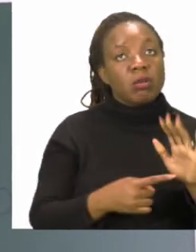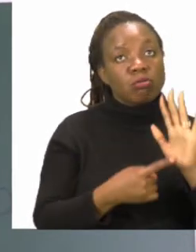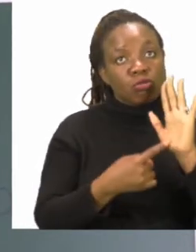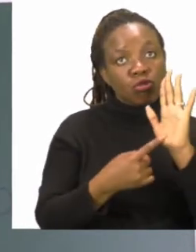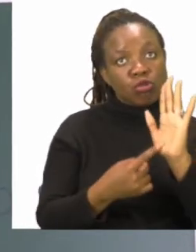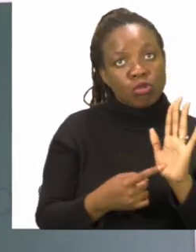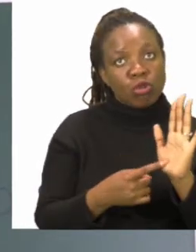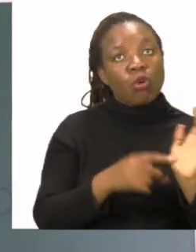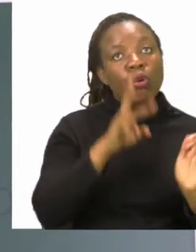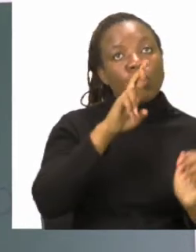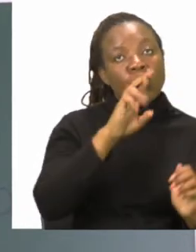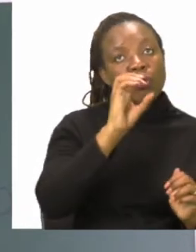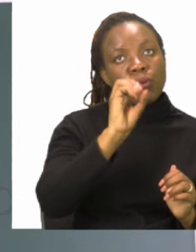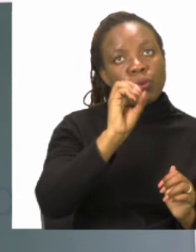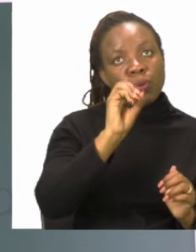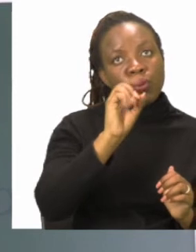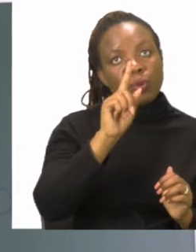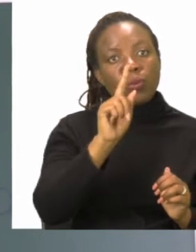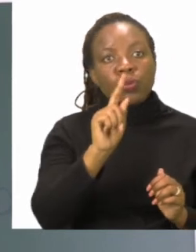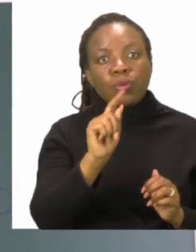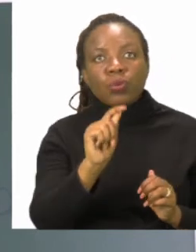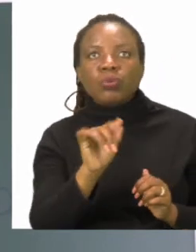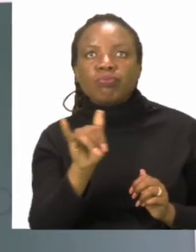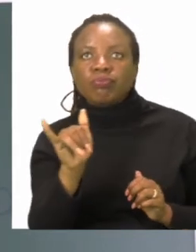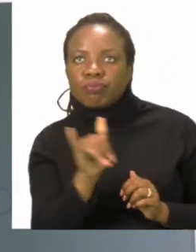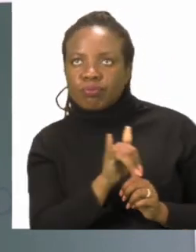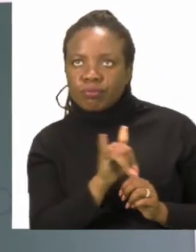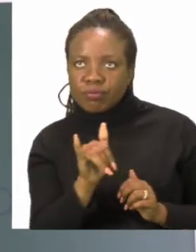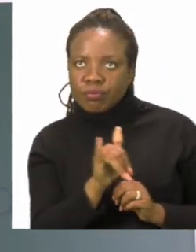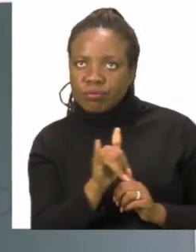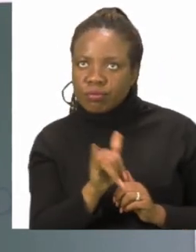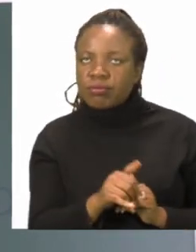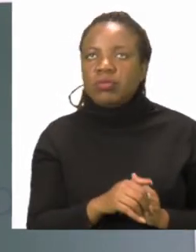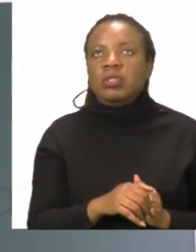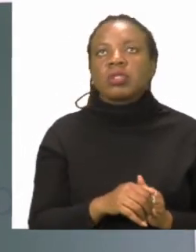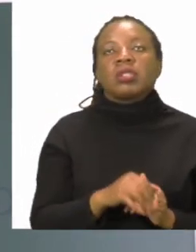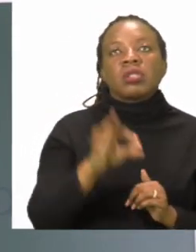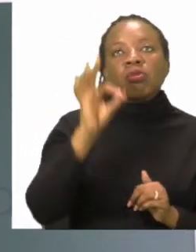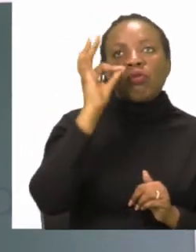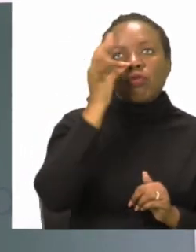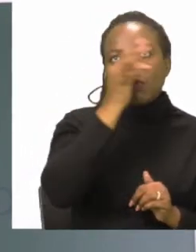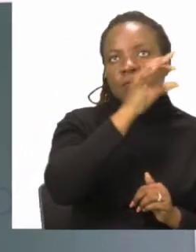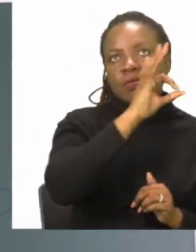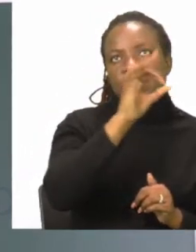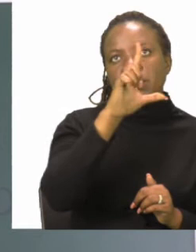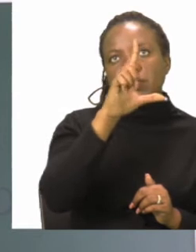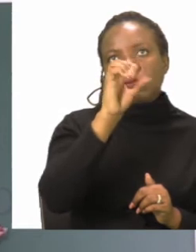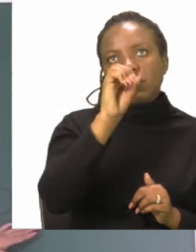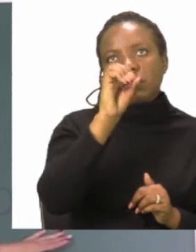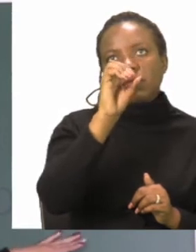wrote down that this part is the root of the flower and this part is